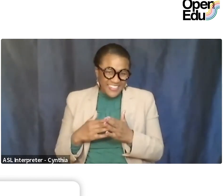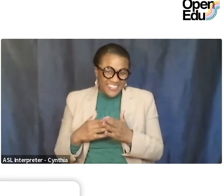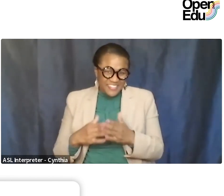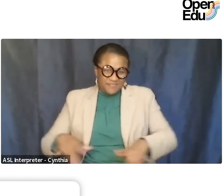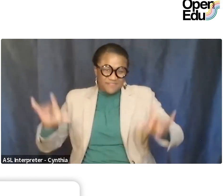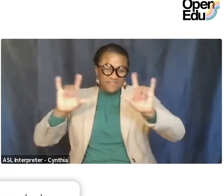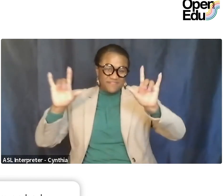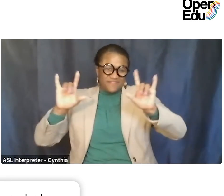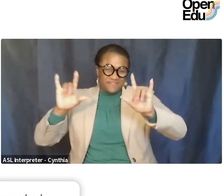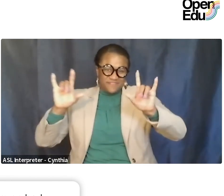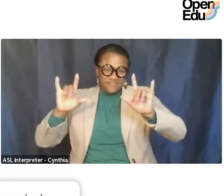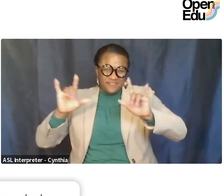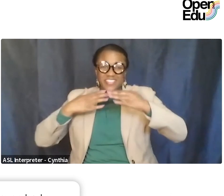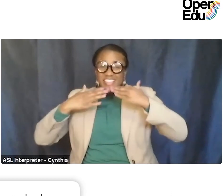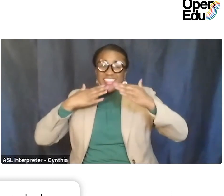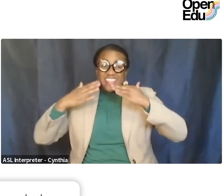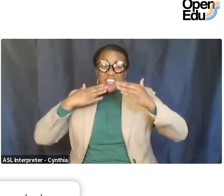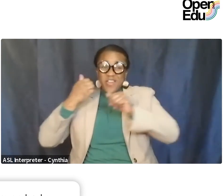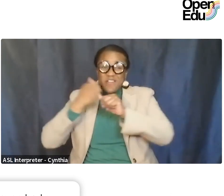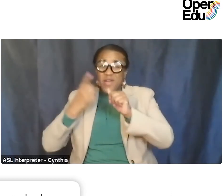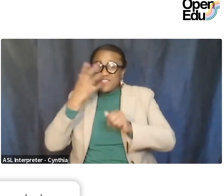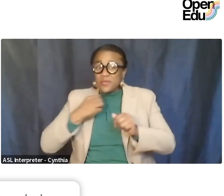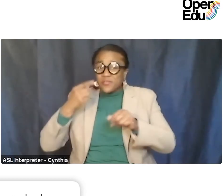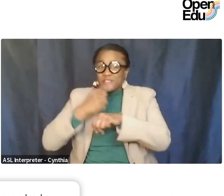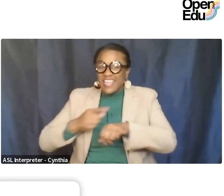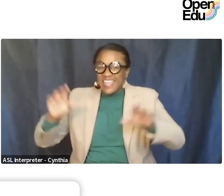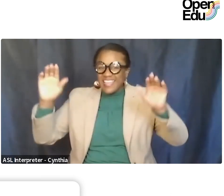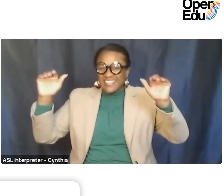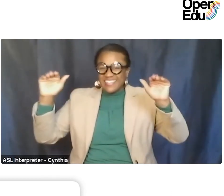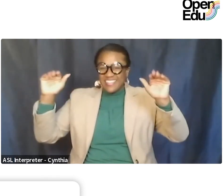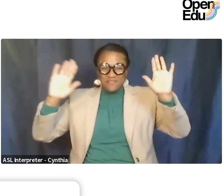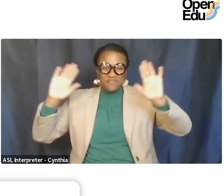Thank you, everybody. Have a beautiful day. Bye, everyone.